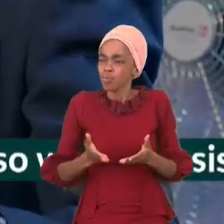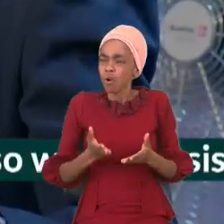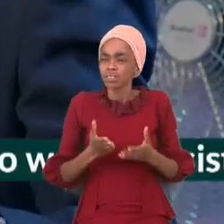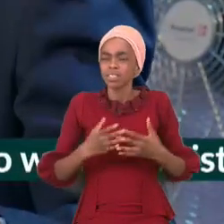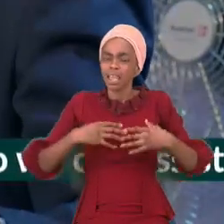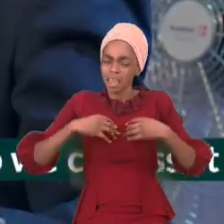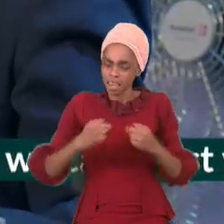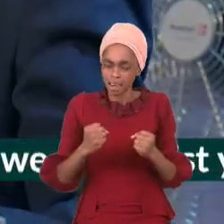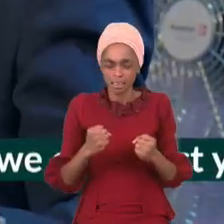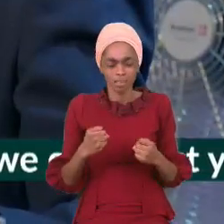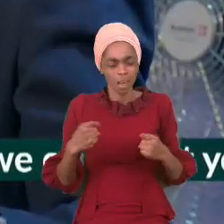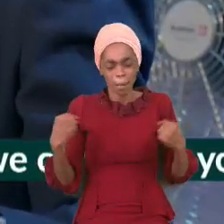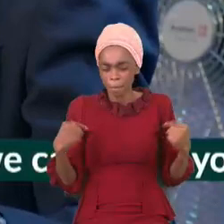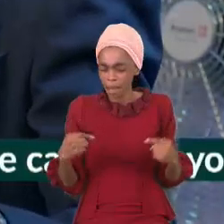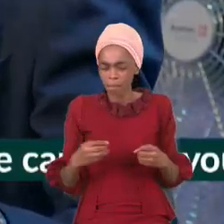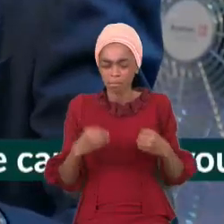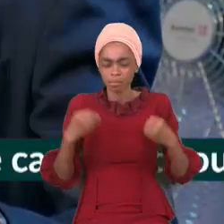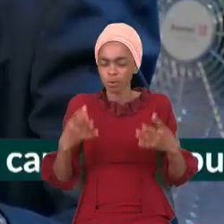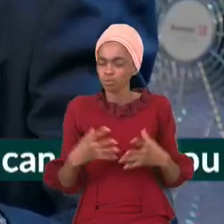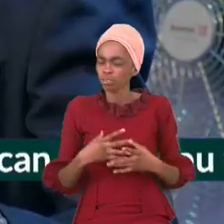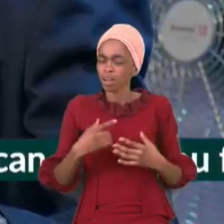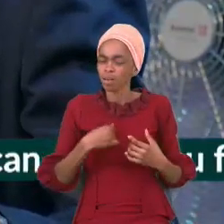Please, if you are true, wave the flag.